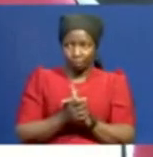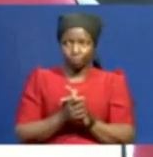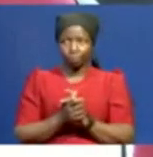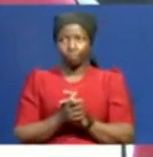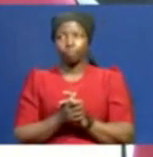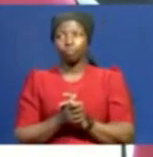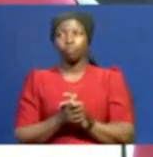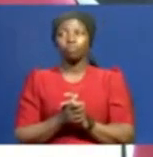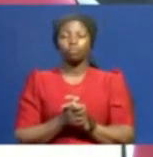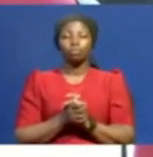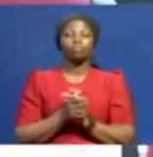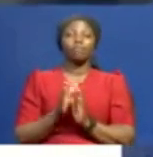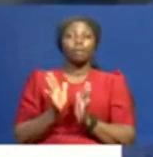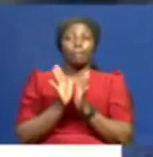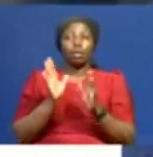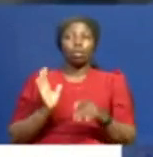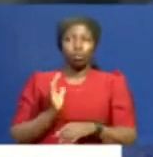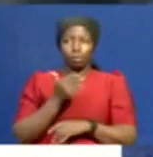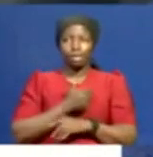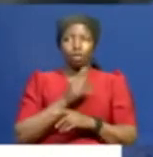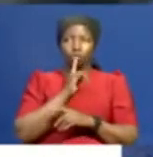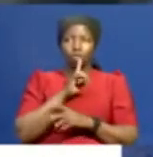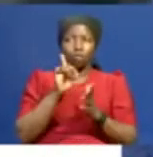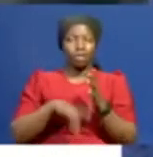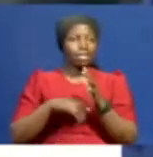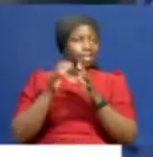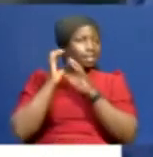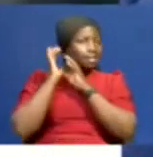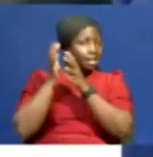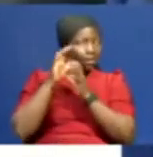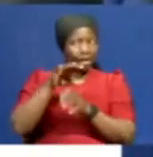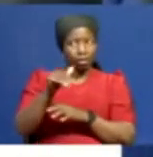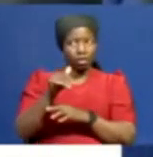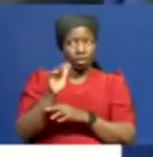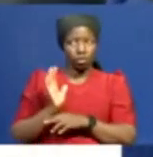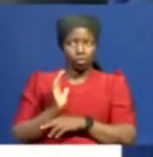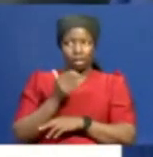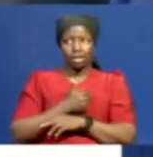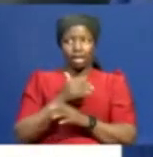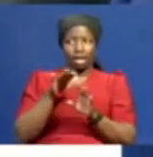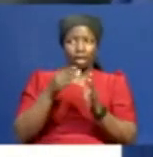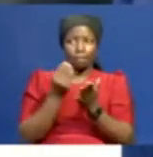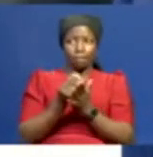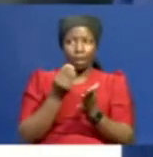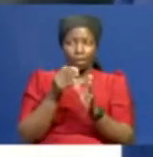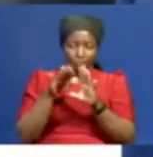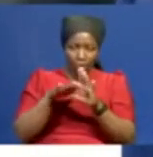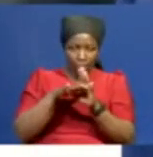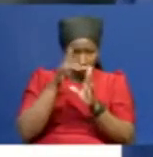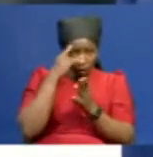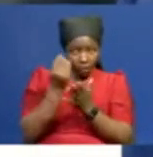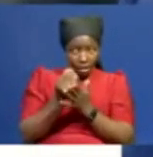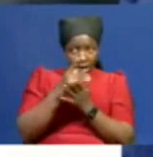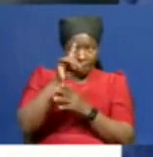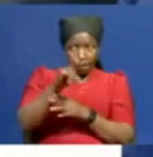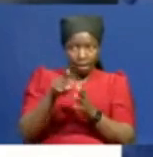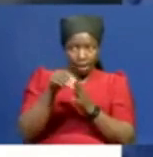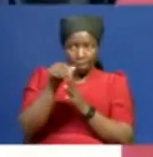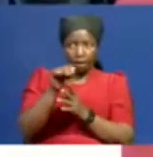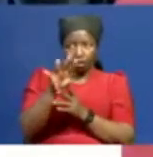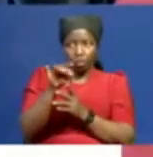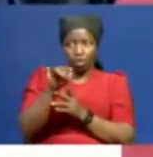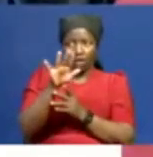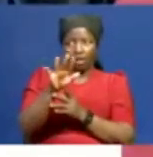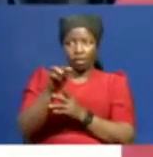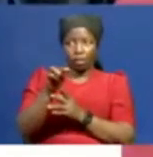has directed that Kilifi County Executive Committee member for finance be surcharged at least 4.5 million shillings if